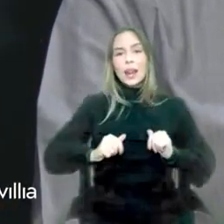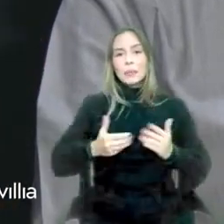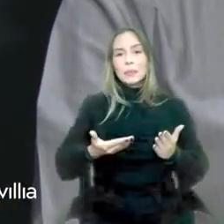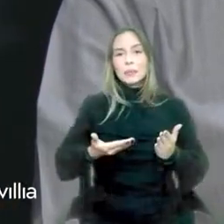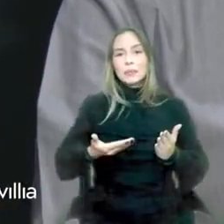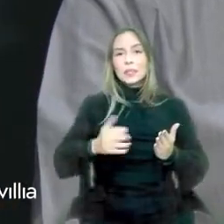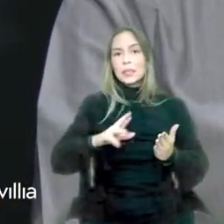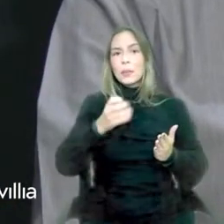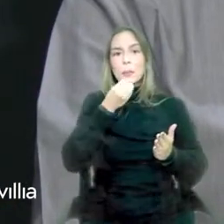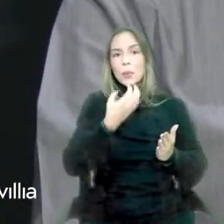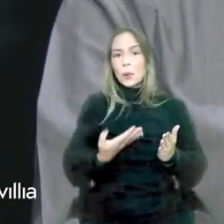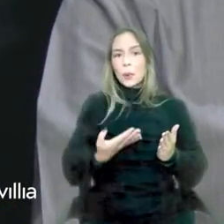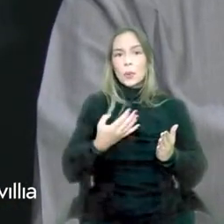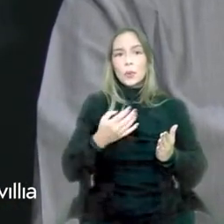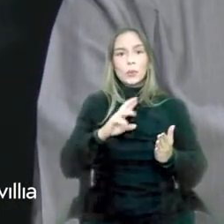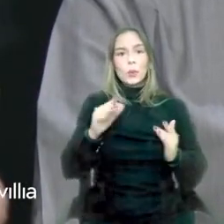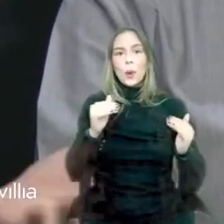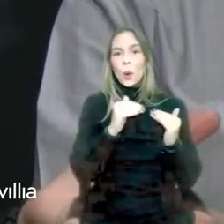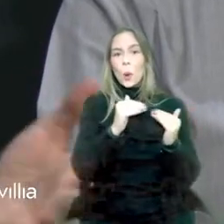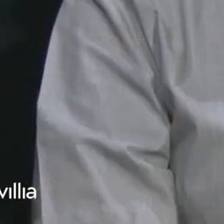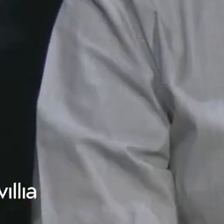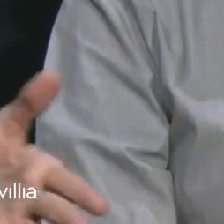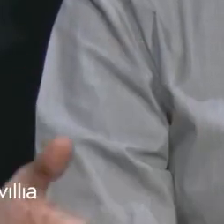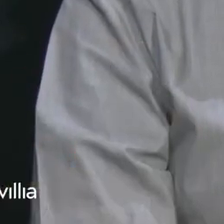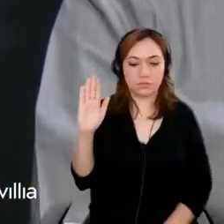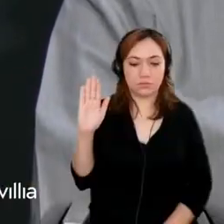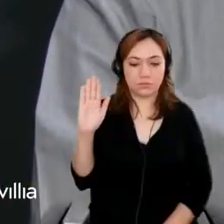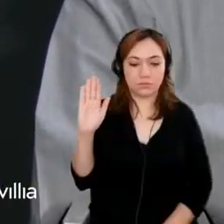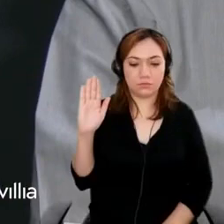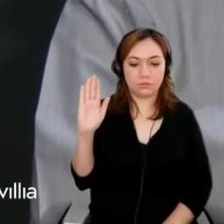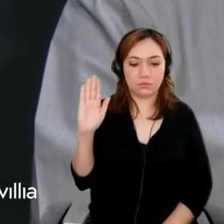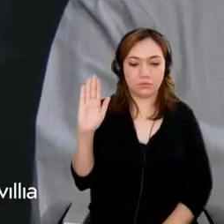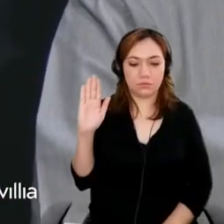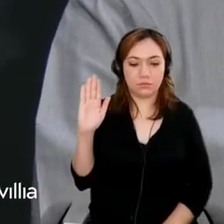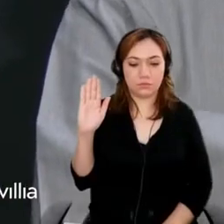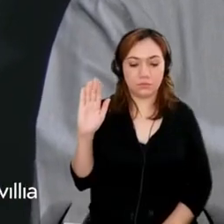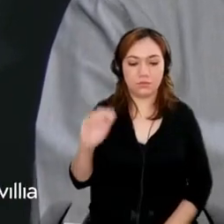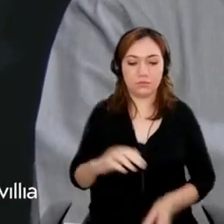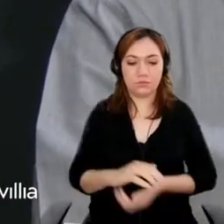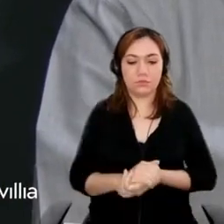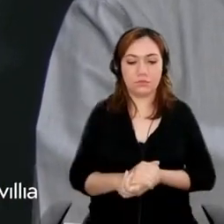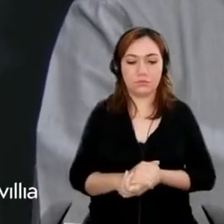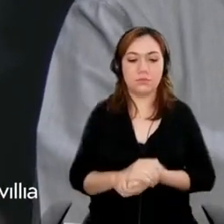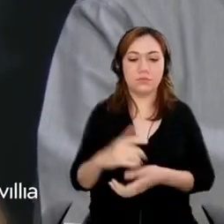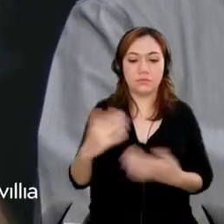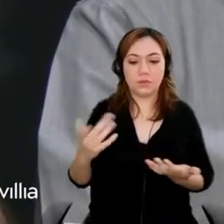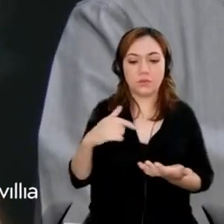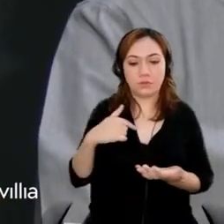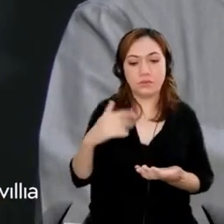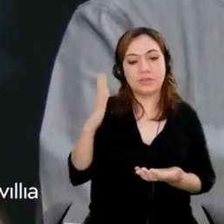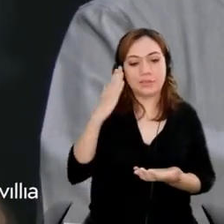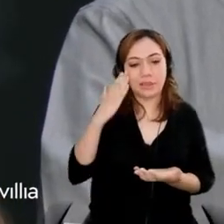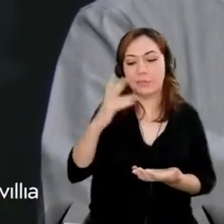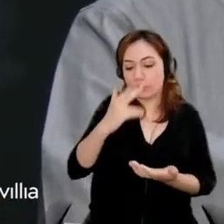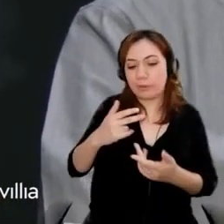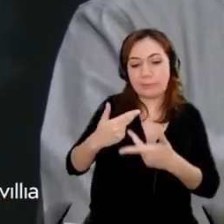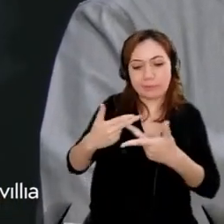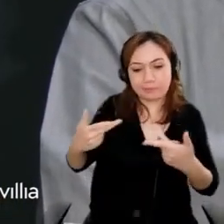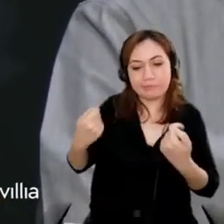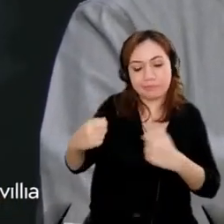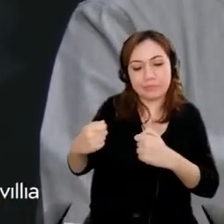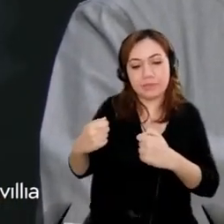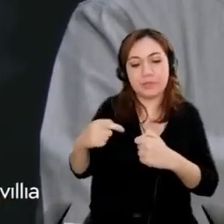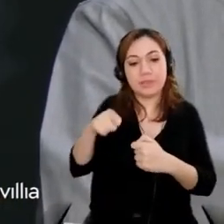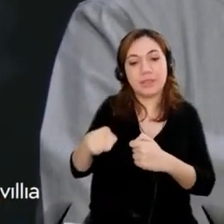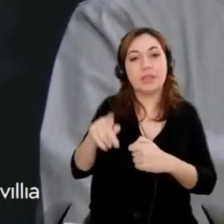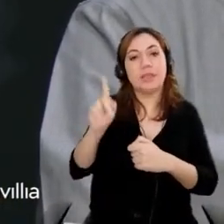not first party. So garbage in, garbage out, as you all know, right? So that's a structural change